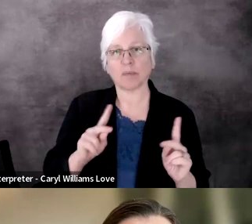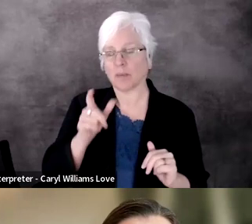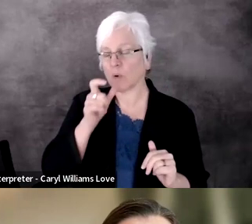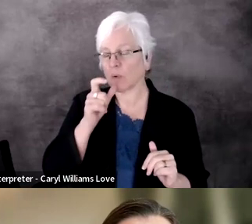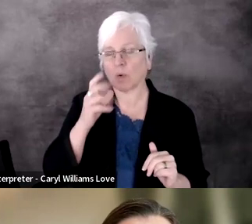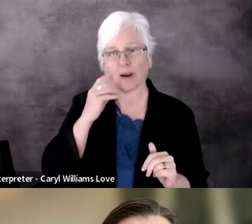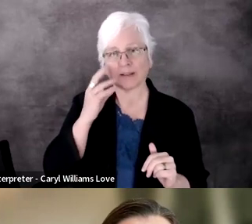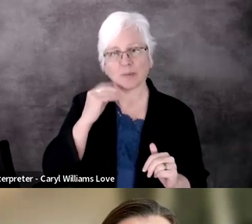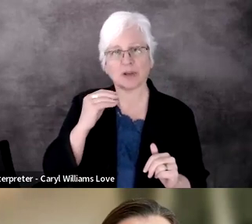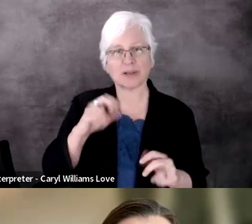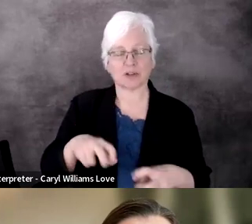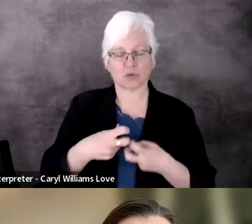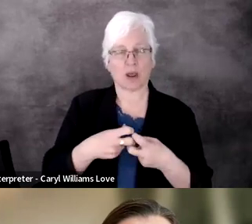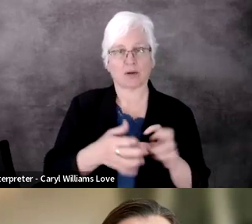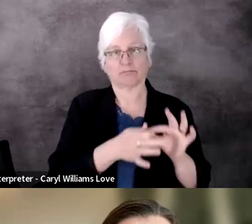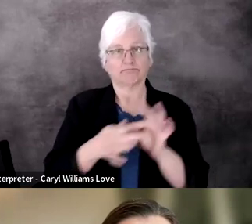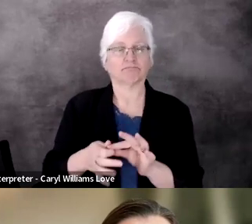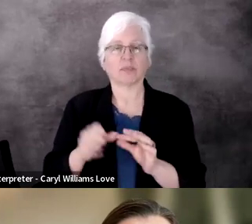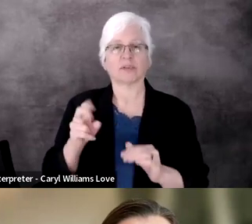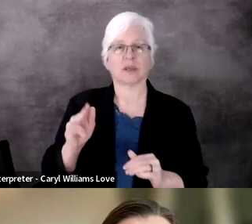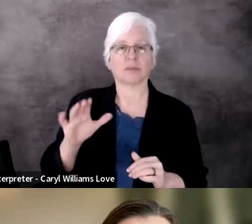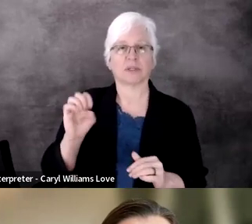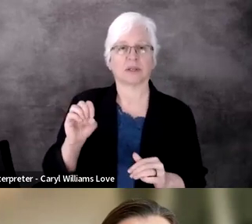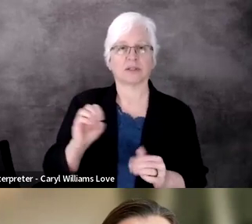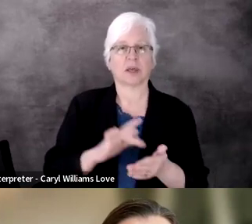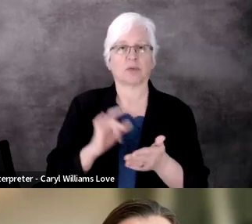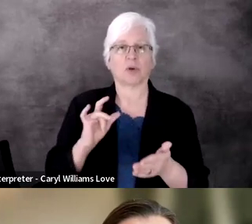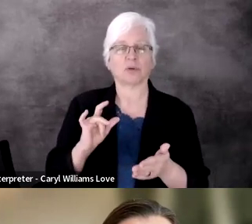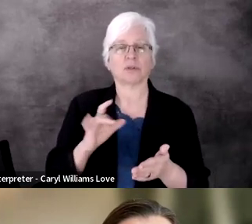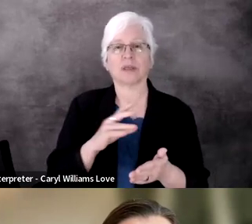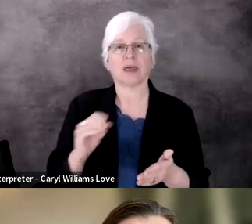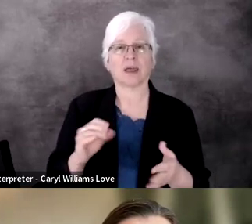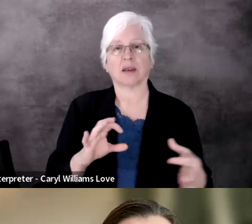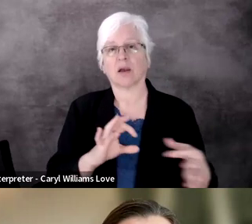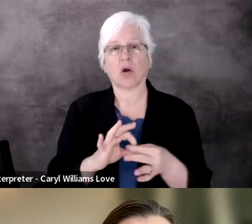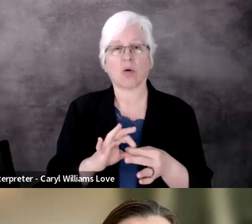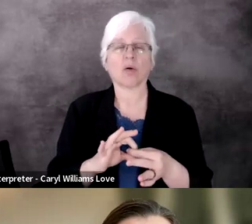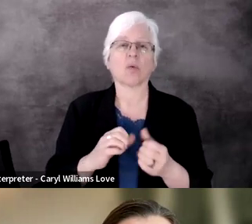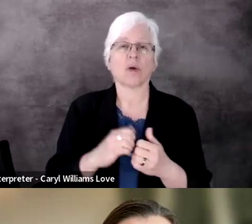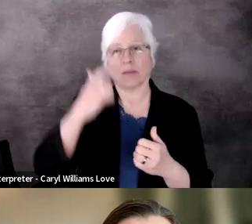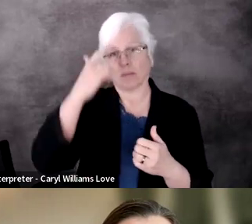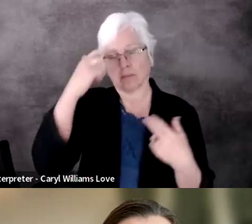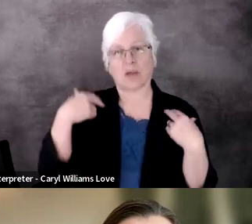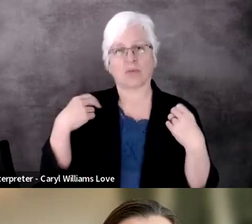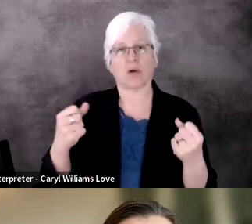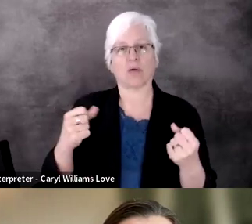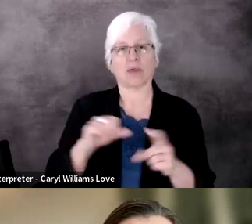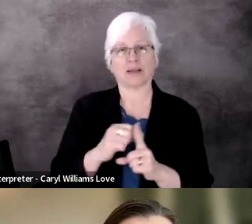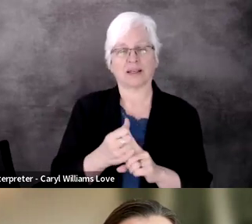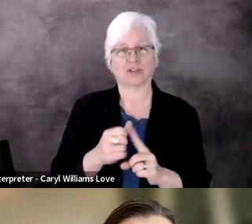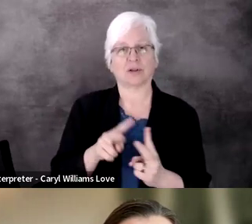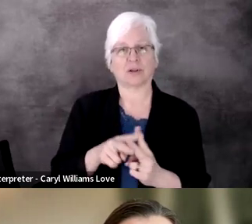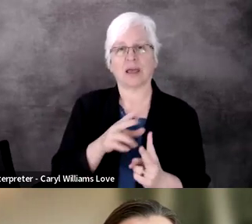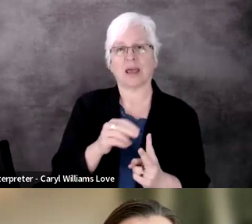related to substance use disorder and or co-occurring SUD and mental health conditions? And how are these